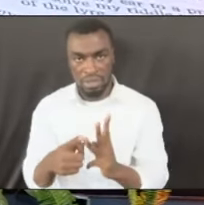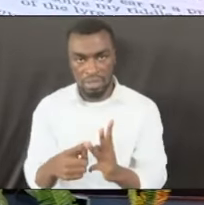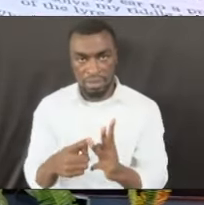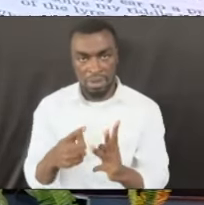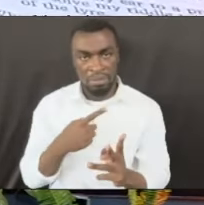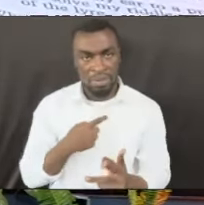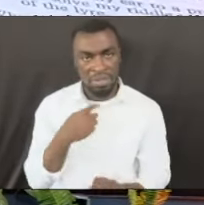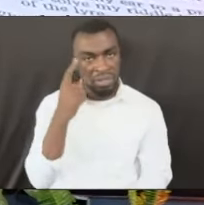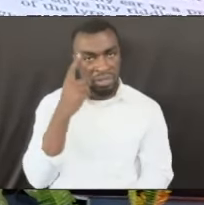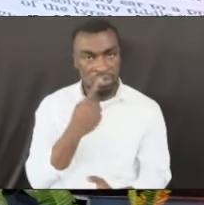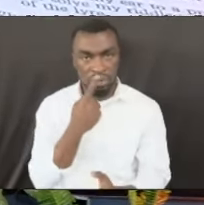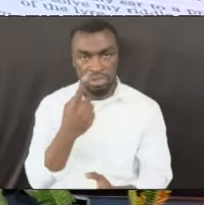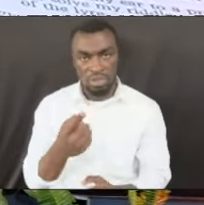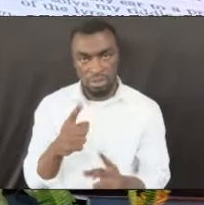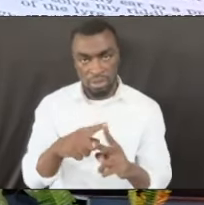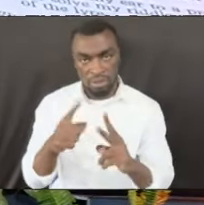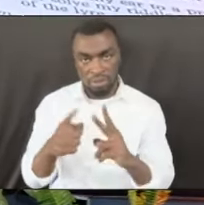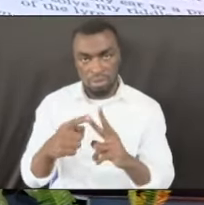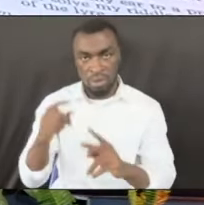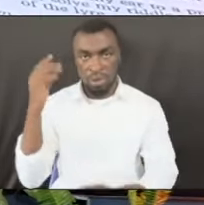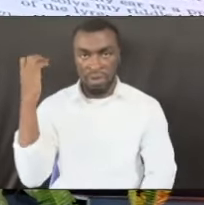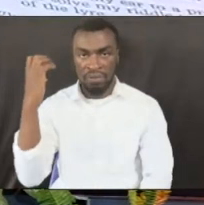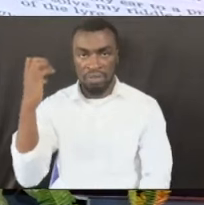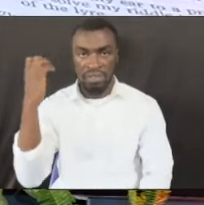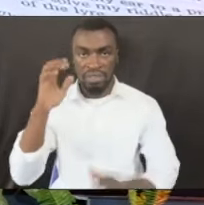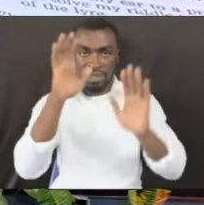two evangelistic campaigns.